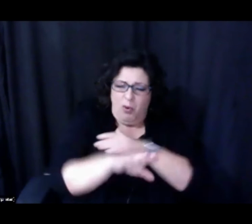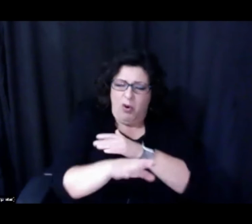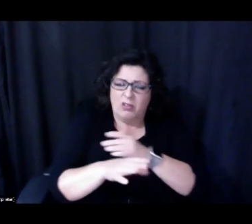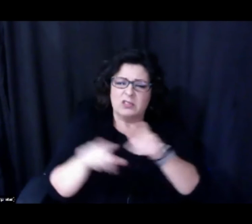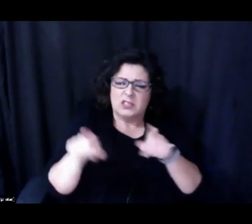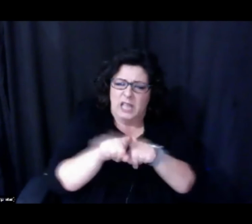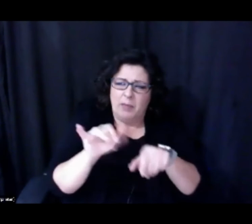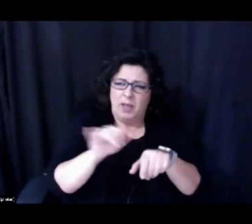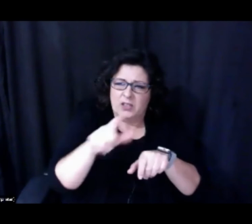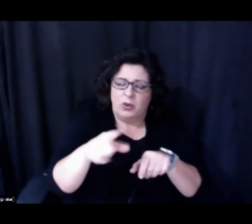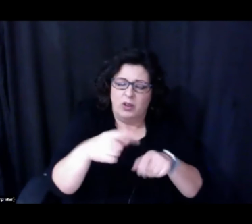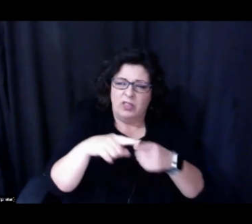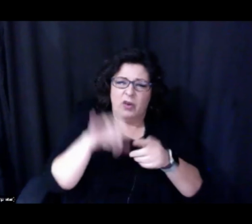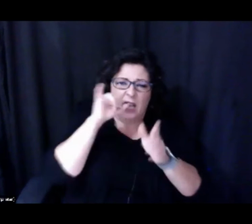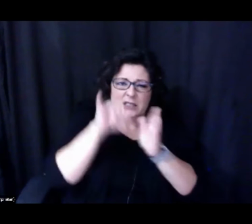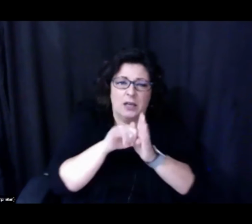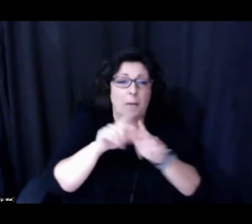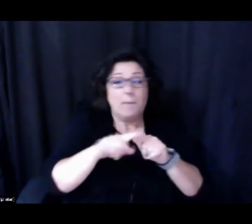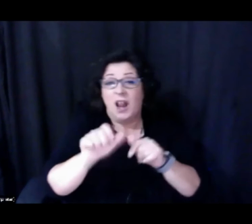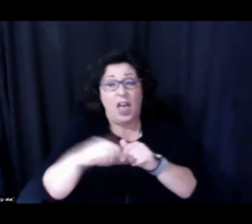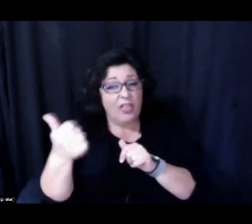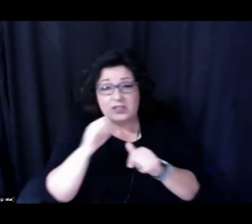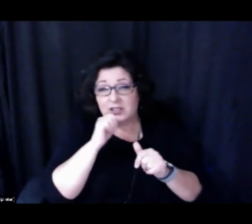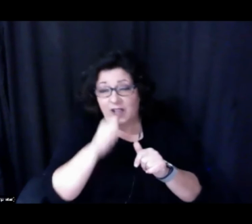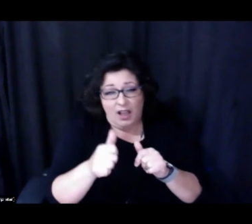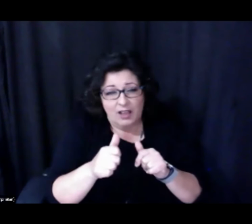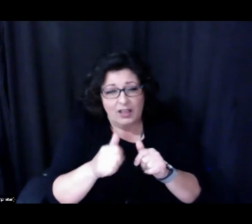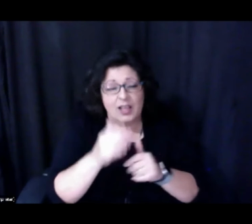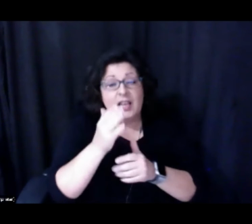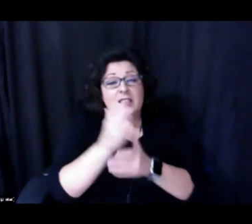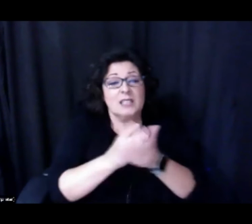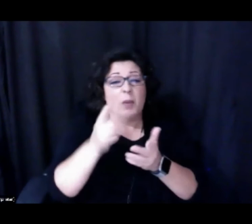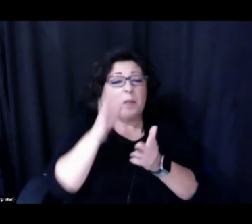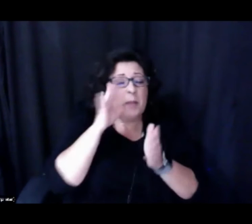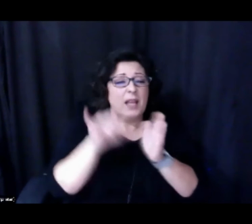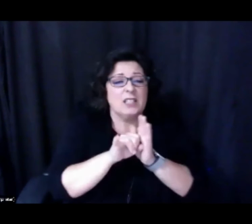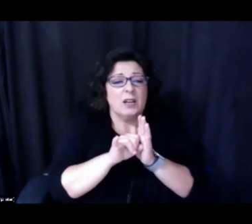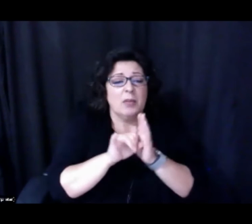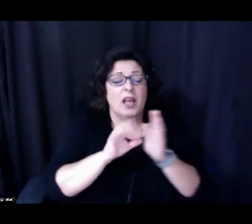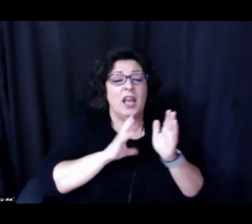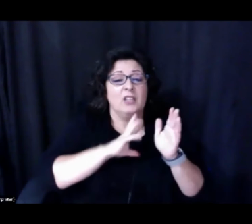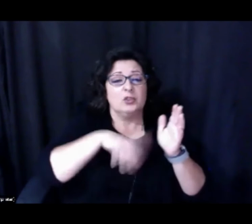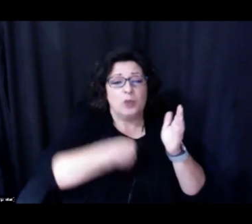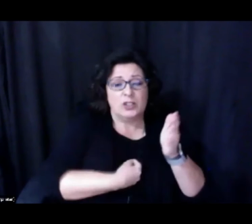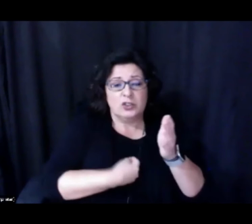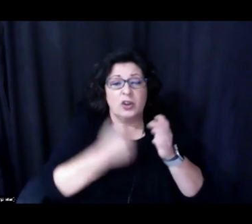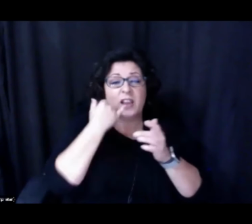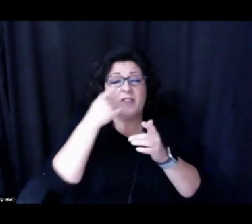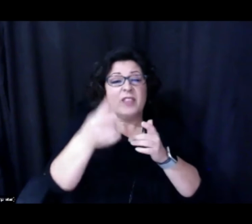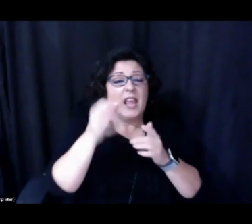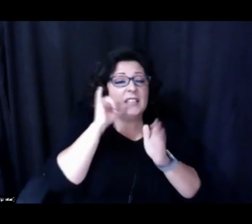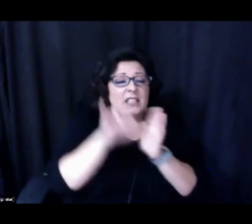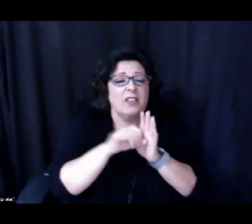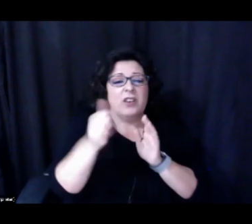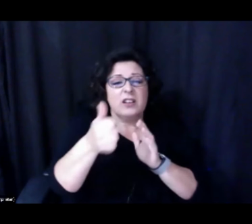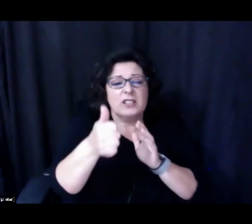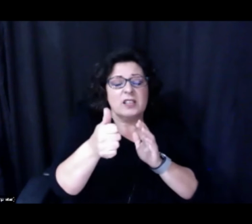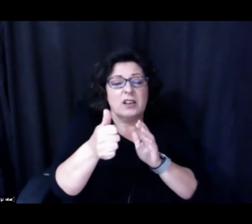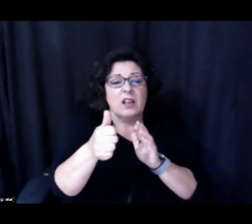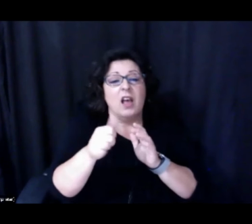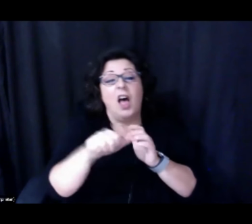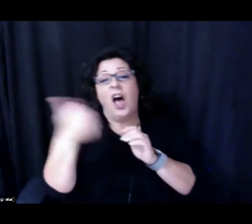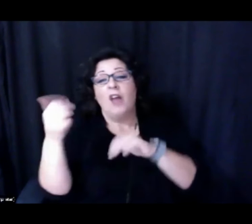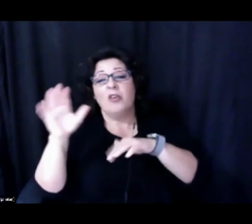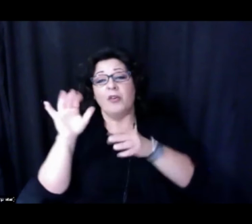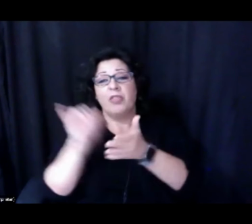identity, but for others it does not. So someone may identify as transgender if they identify as a gender other than what